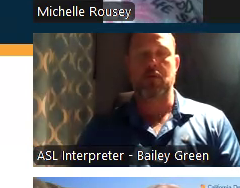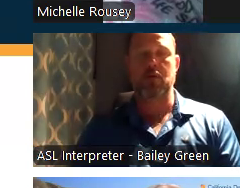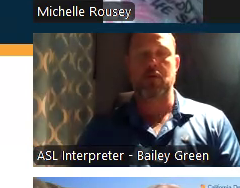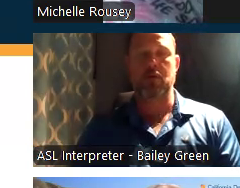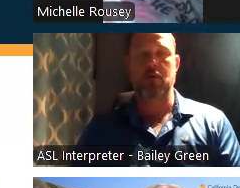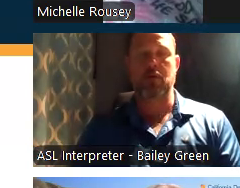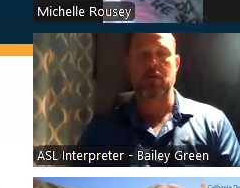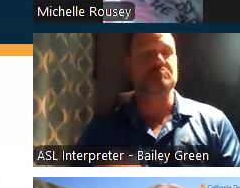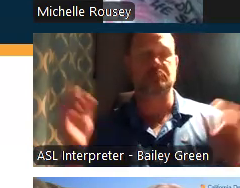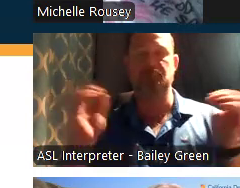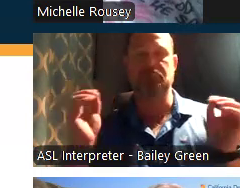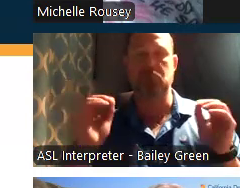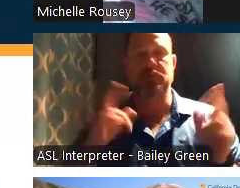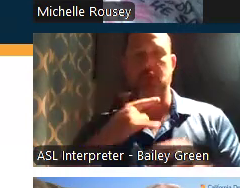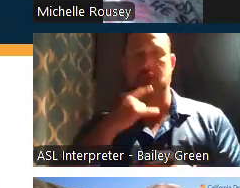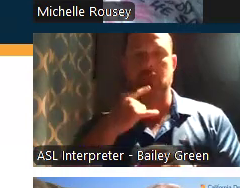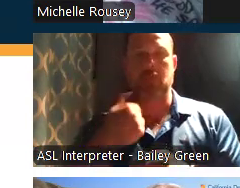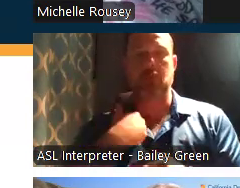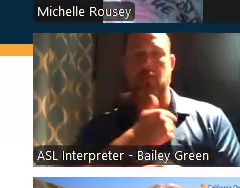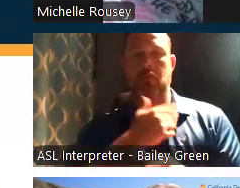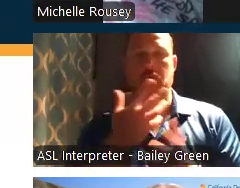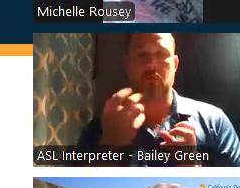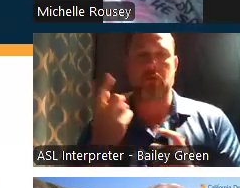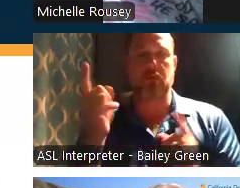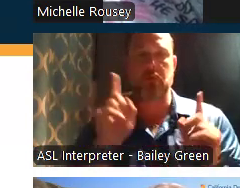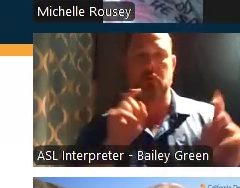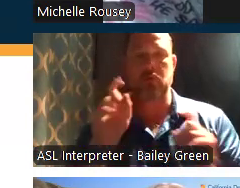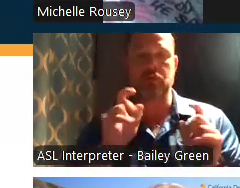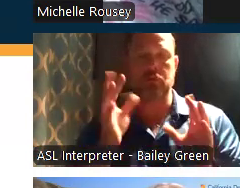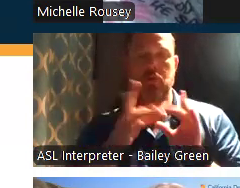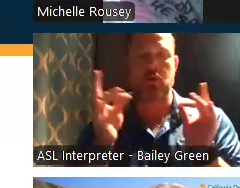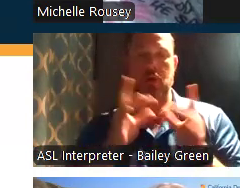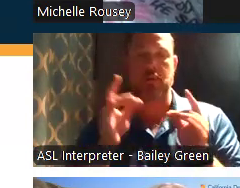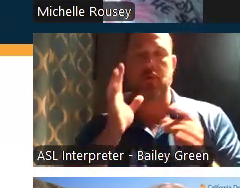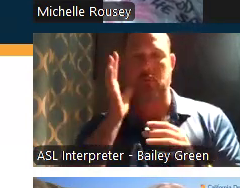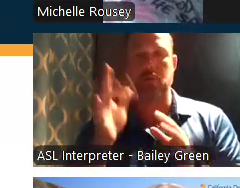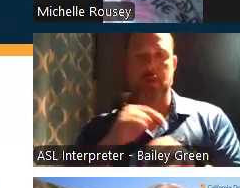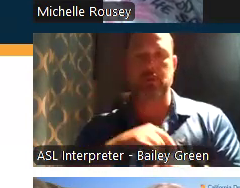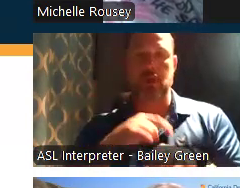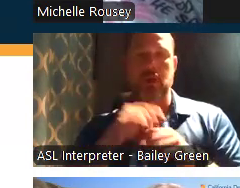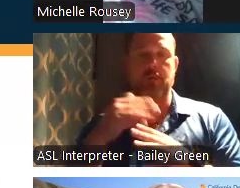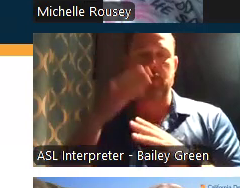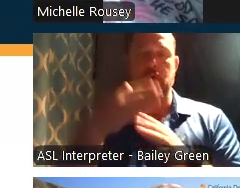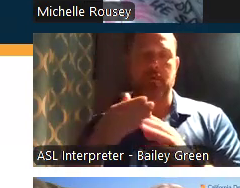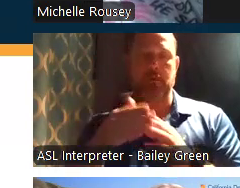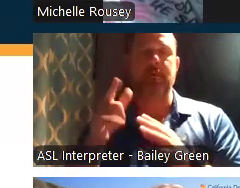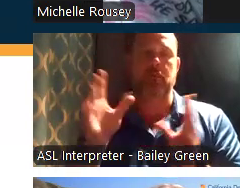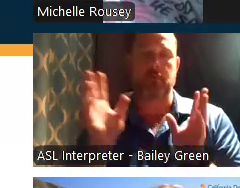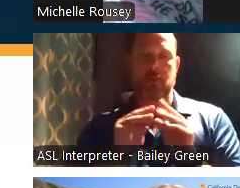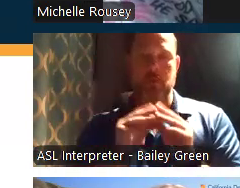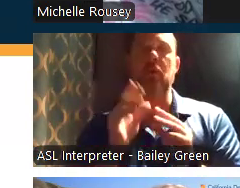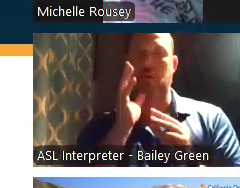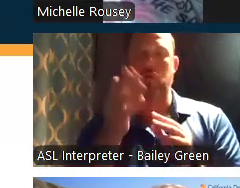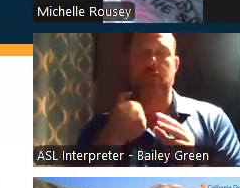I'm not seeing any of our public members wanting to ask a comment. There will be time at the later part of the agenda to do the same